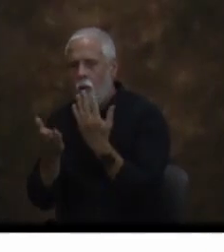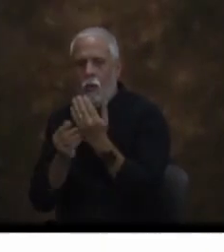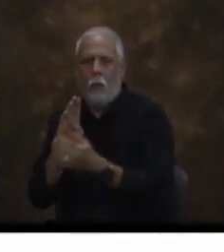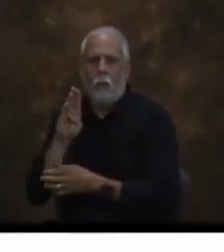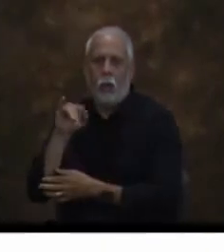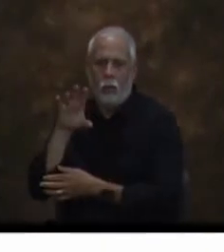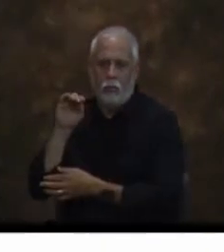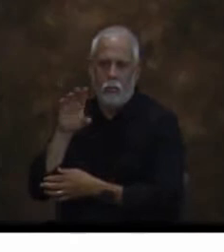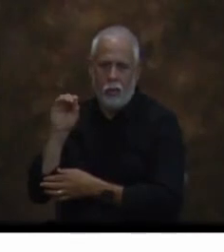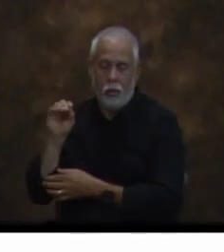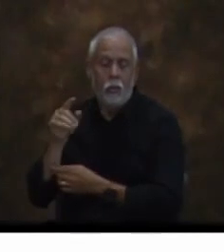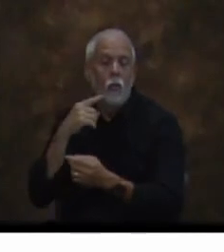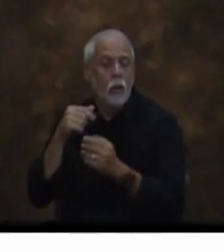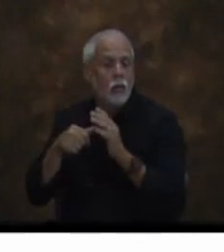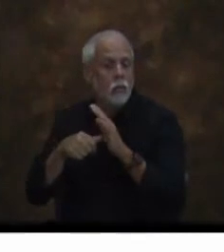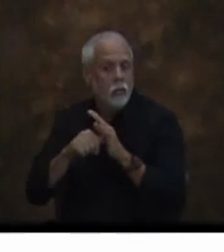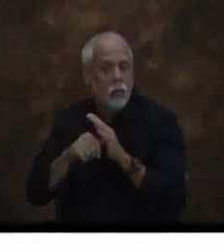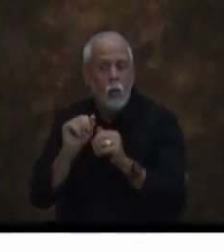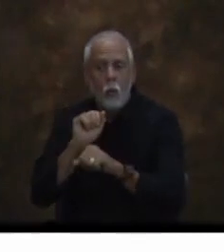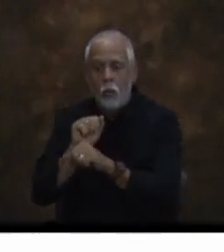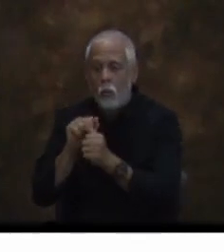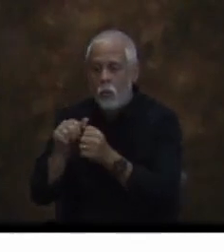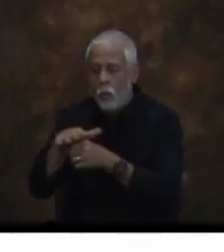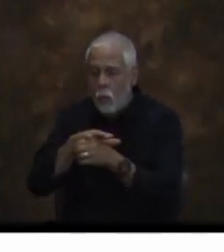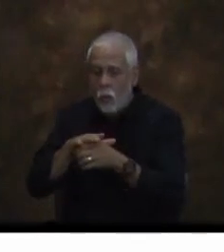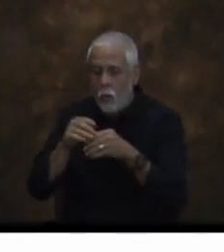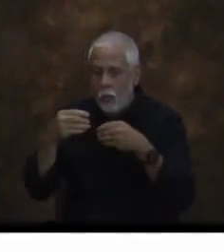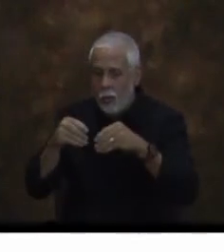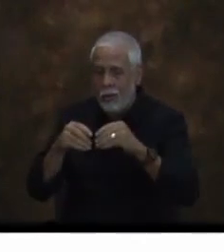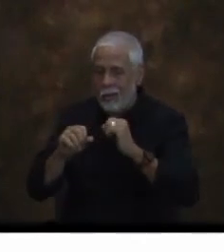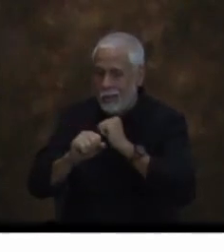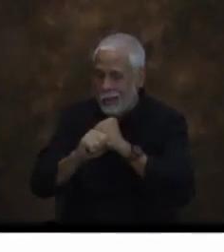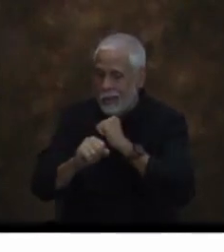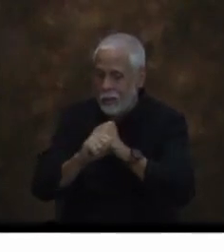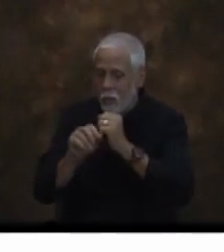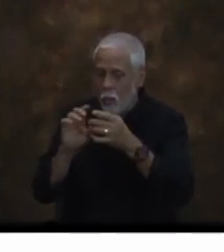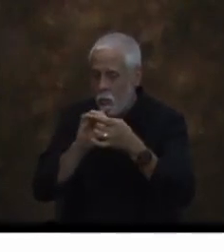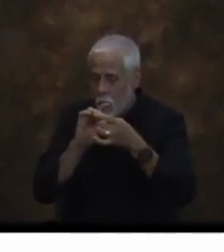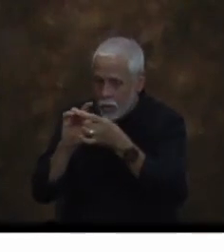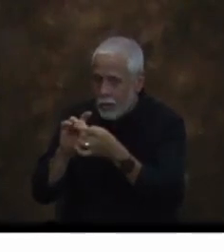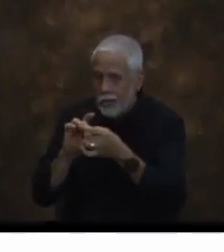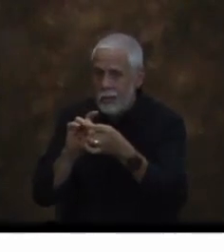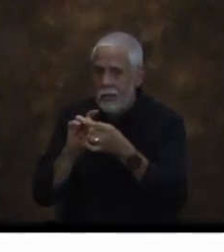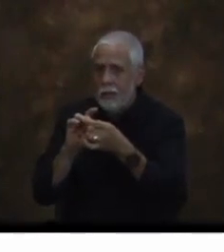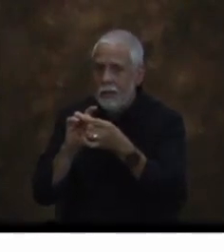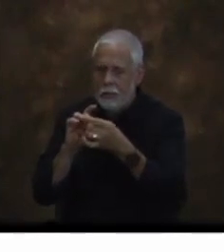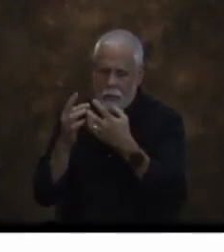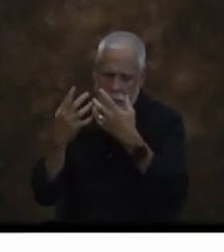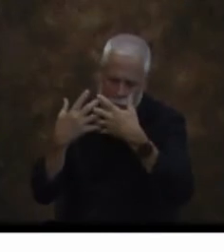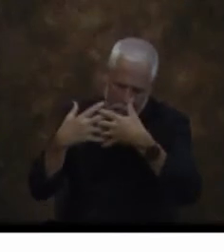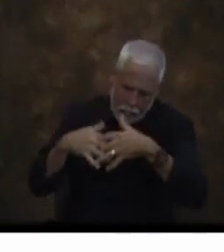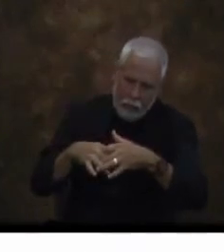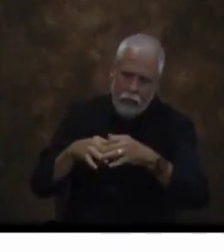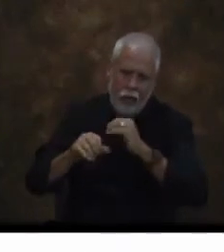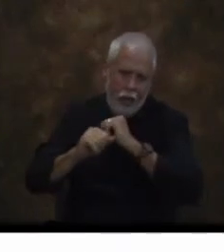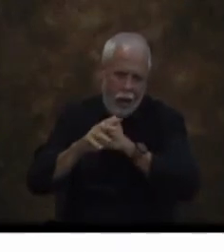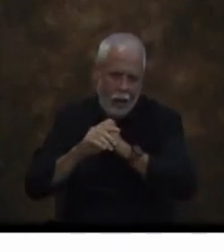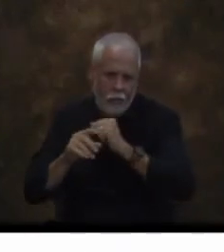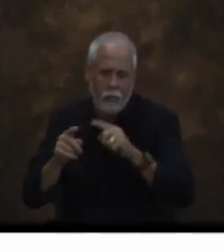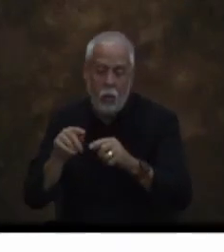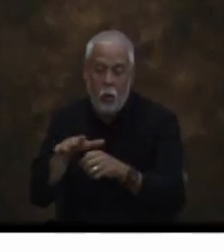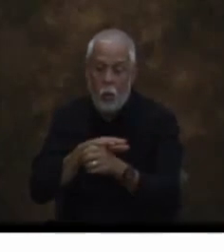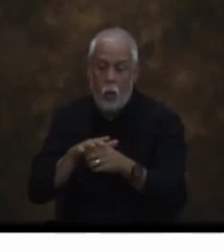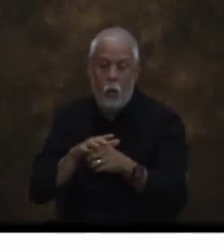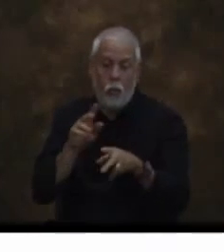I did want to highlight working with a local marketing agency to coordinate a very integrated ad campaign featuring